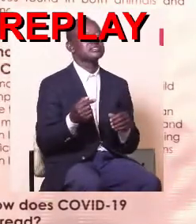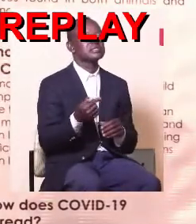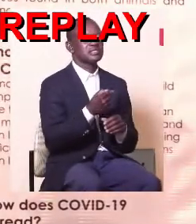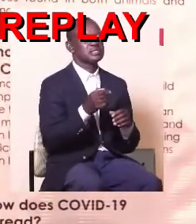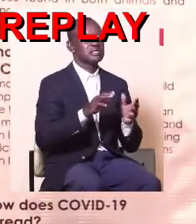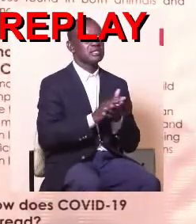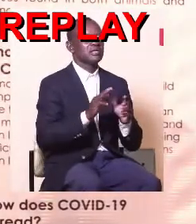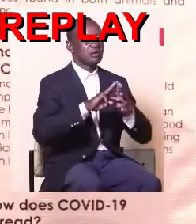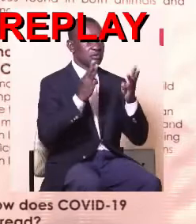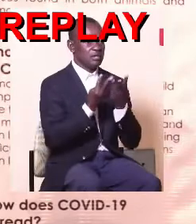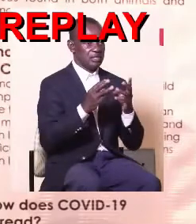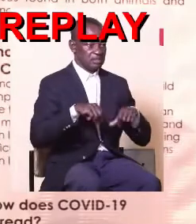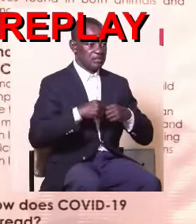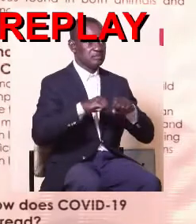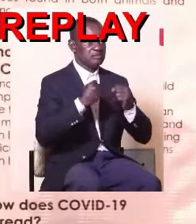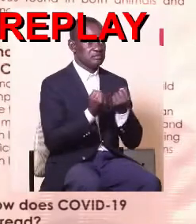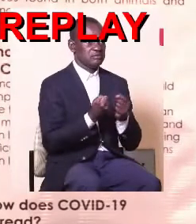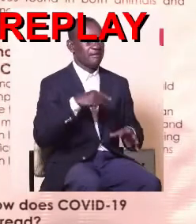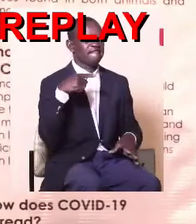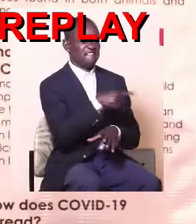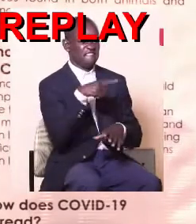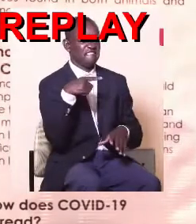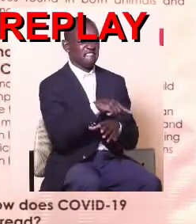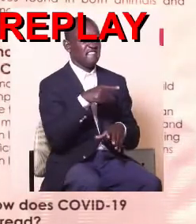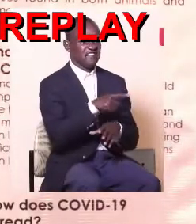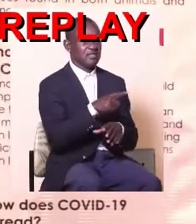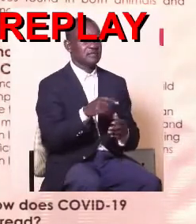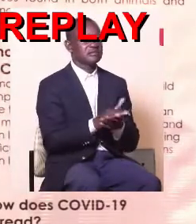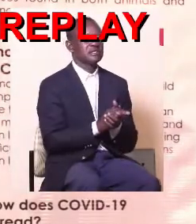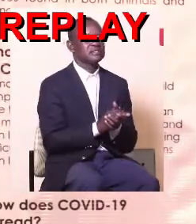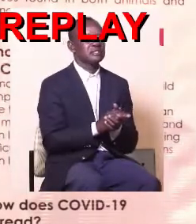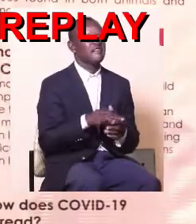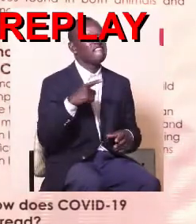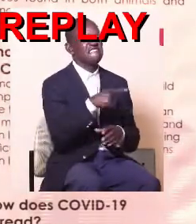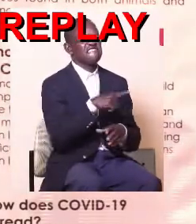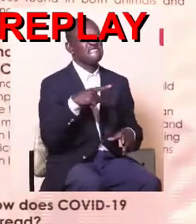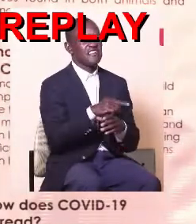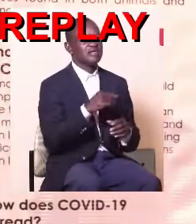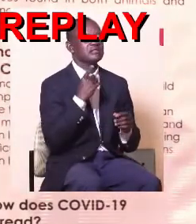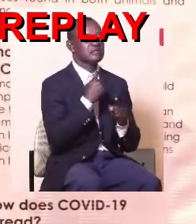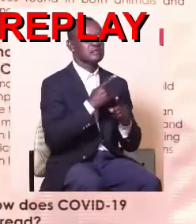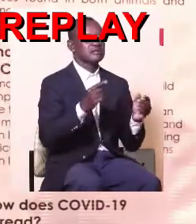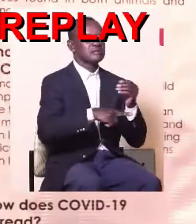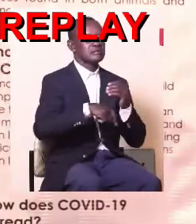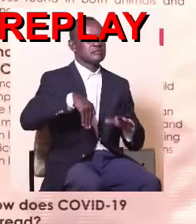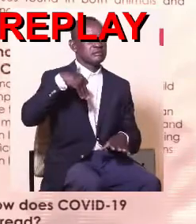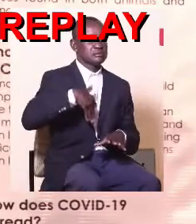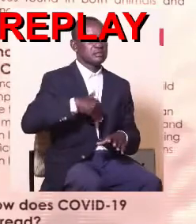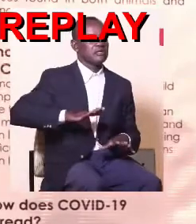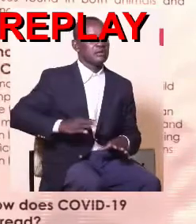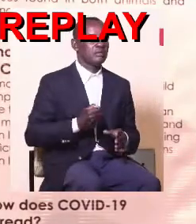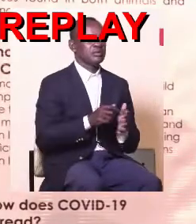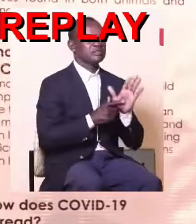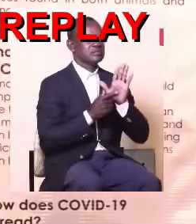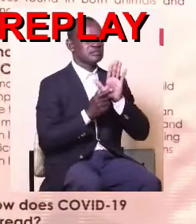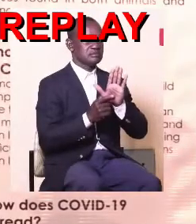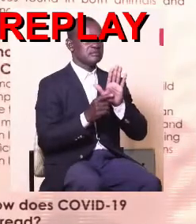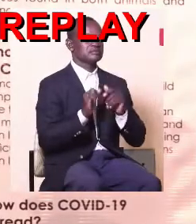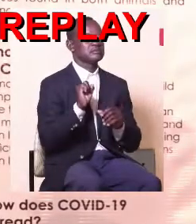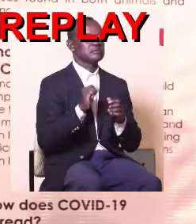this criticism, the government of the Republic of Namibia wished to voice its support for